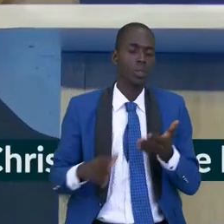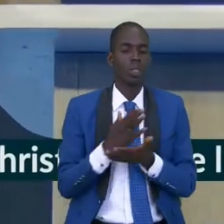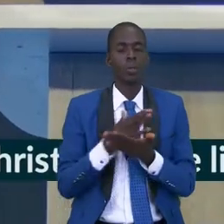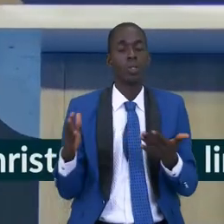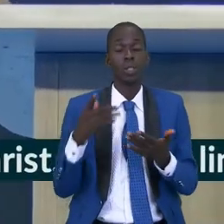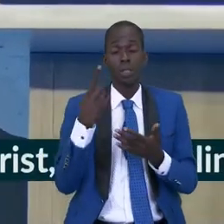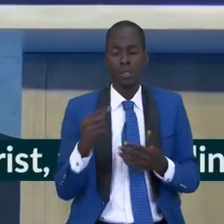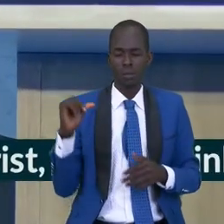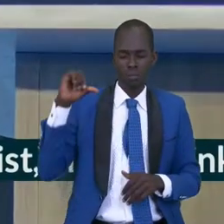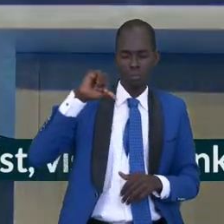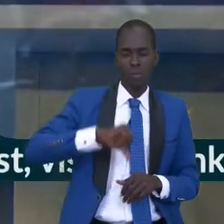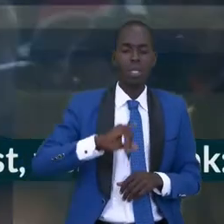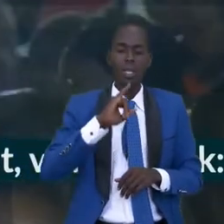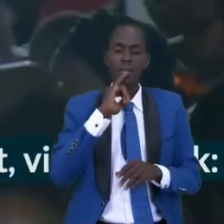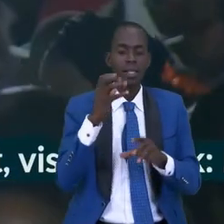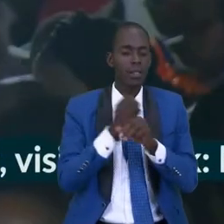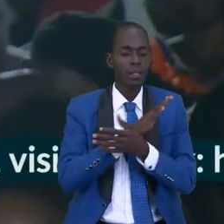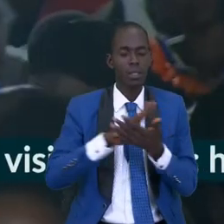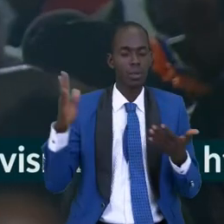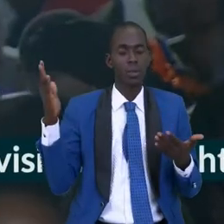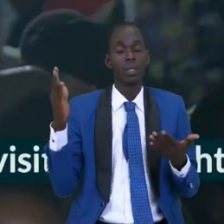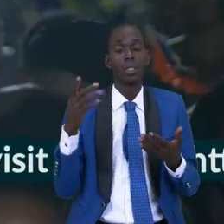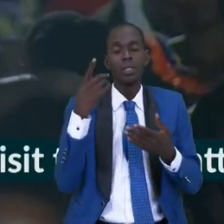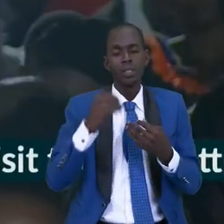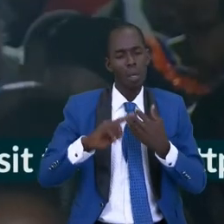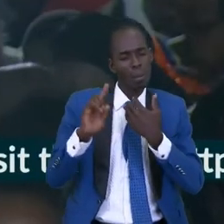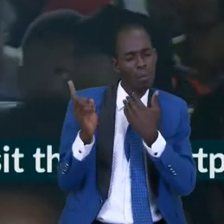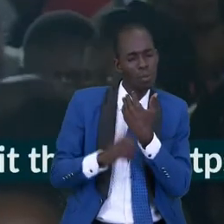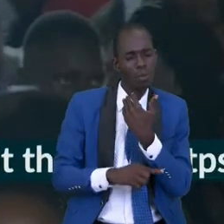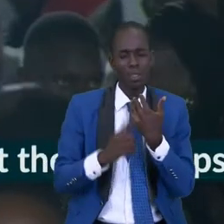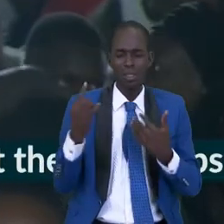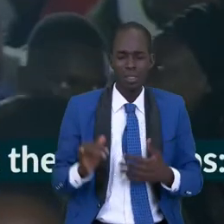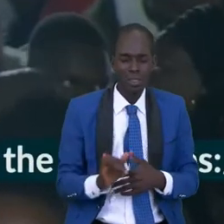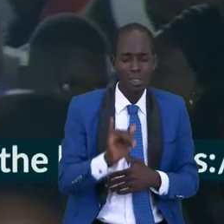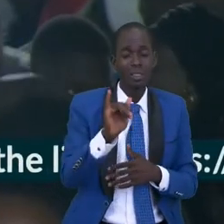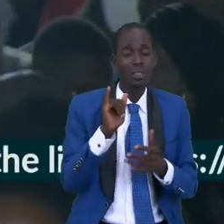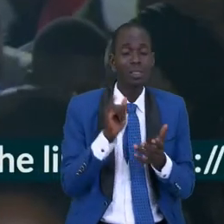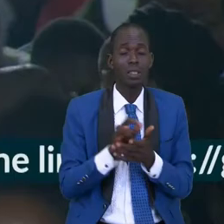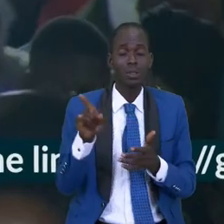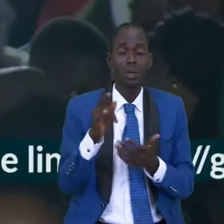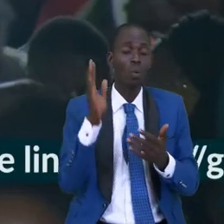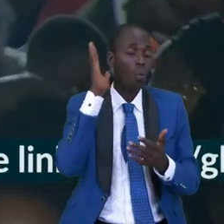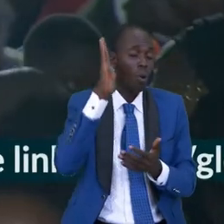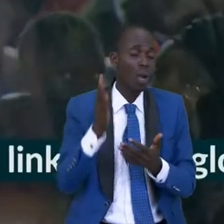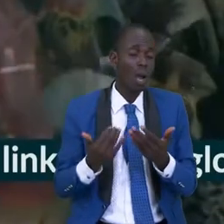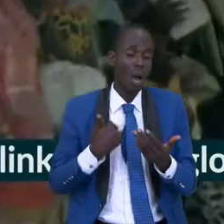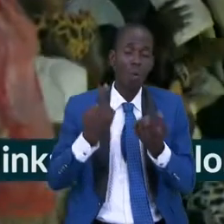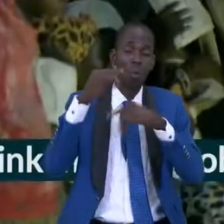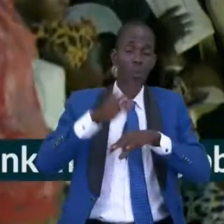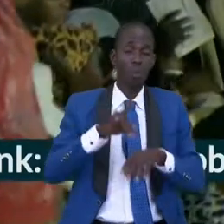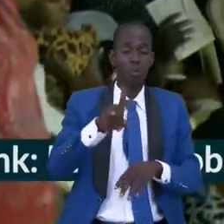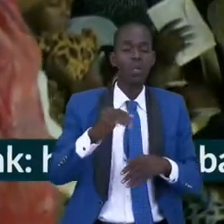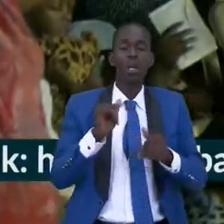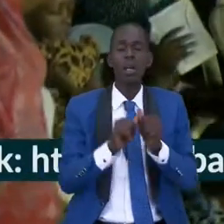condemnation is taken away. The punishment eternal that should have come upon you, everything is taken